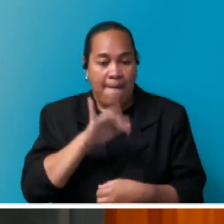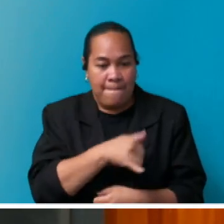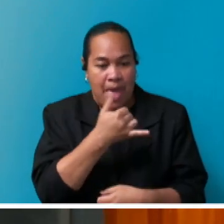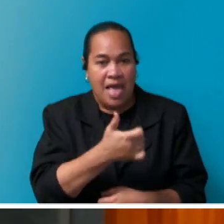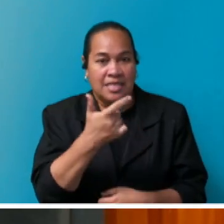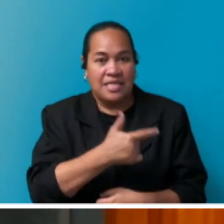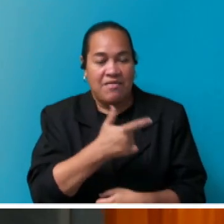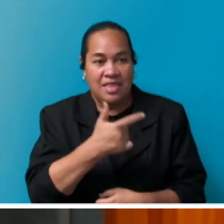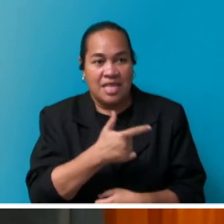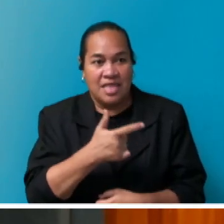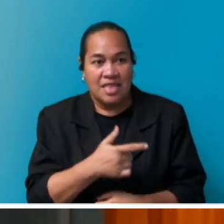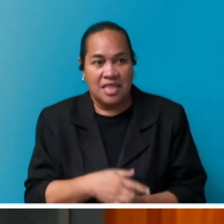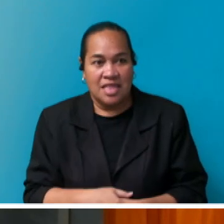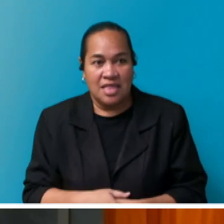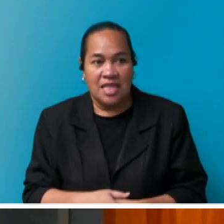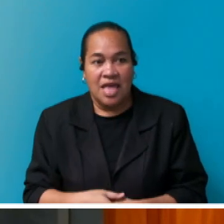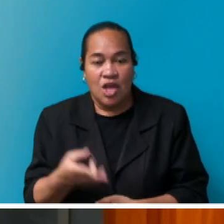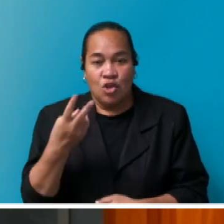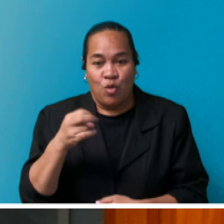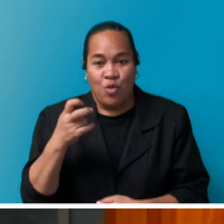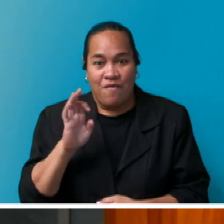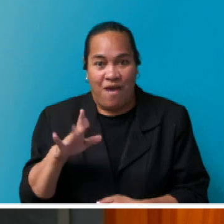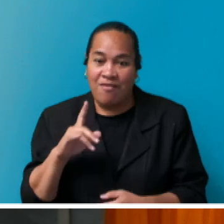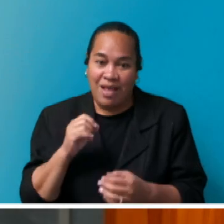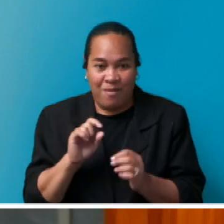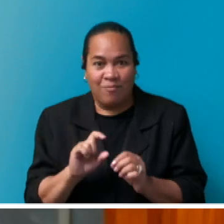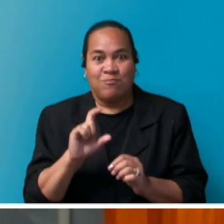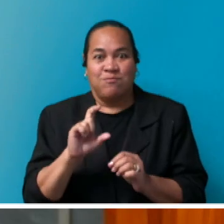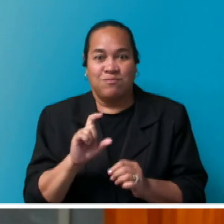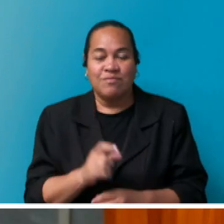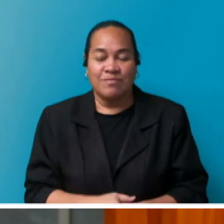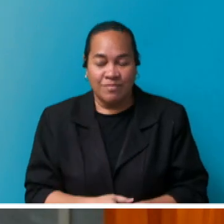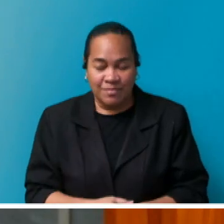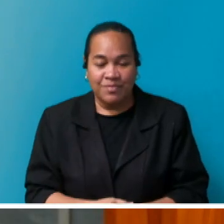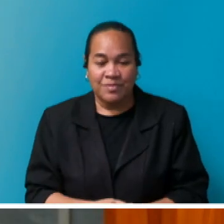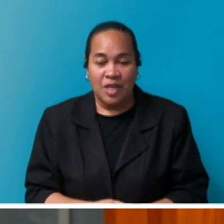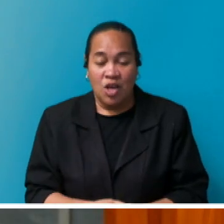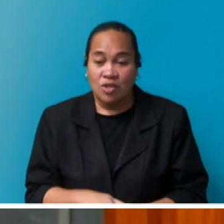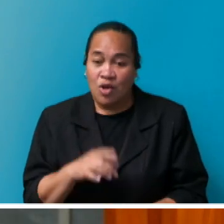of 2025. And given the significant